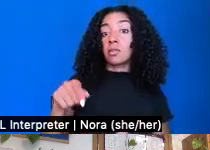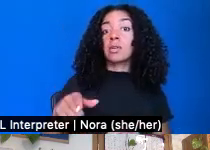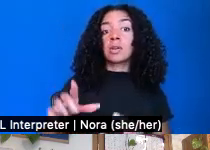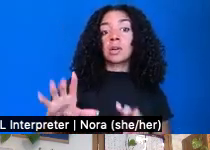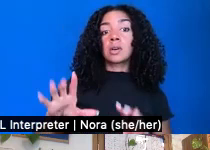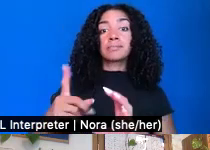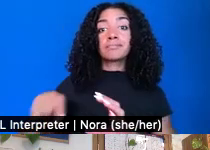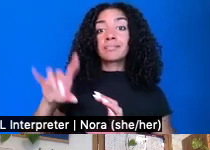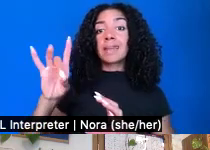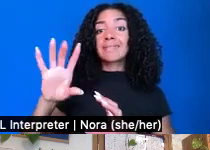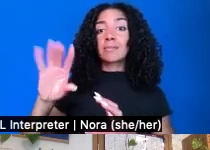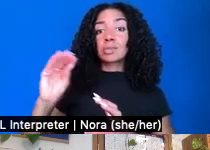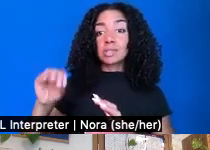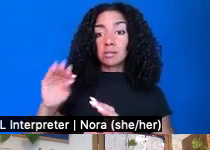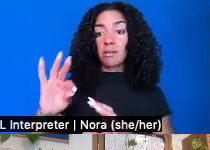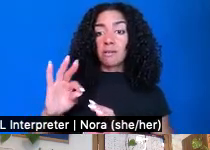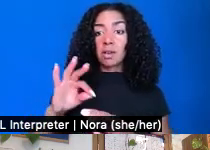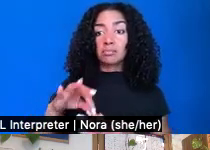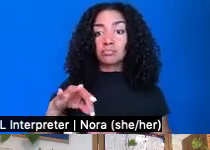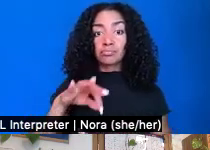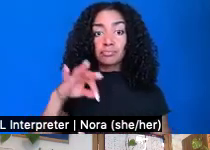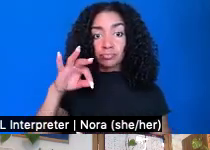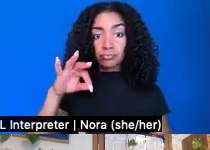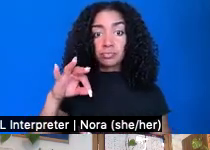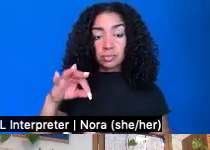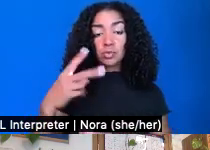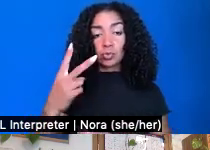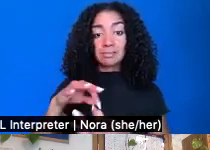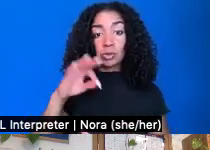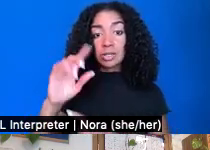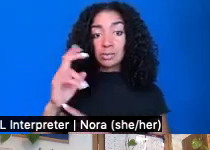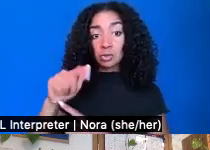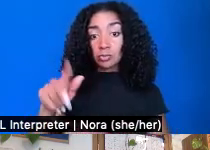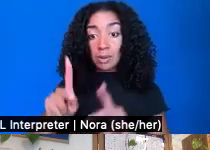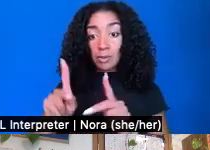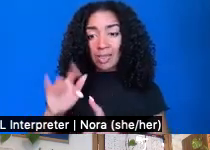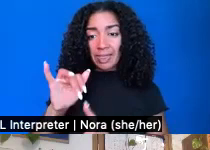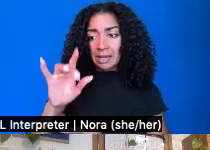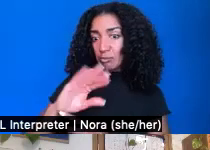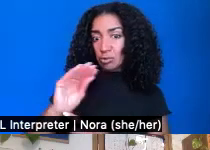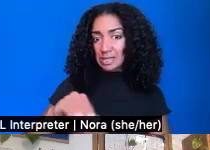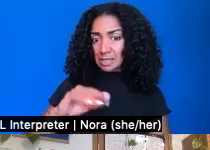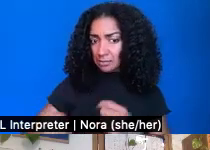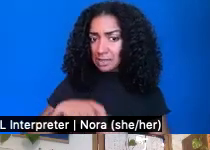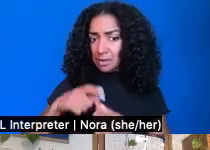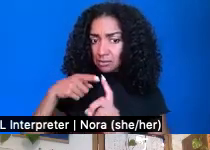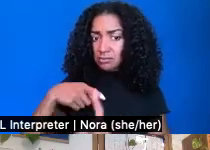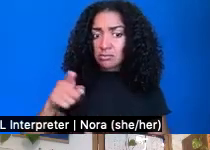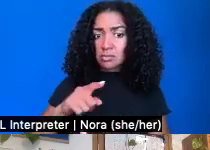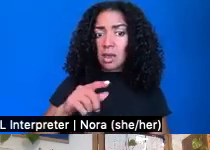is in general or specifically to American Indian people? You know, I had that article pulled